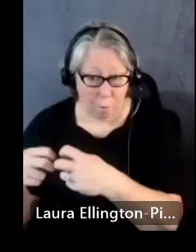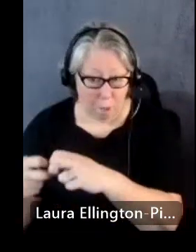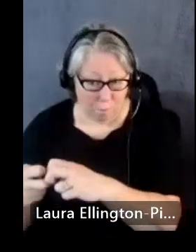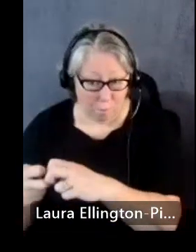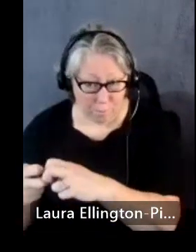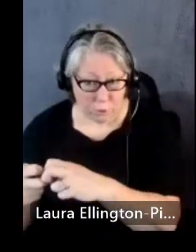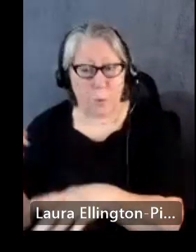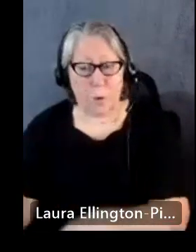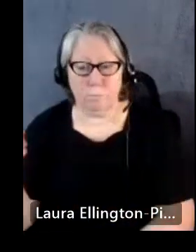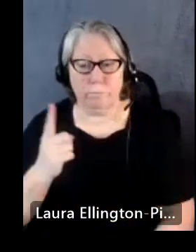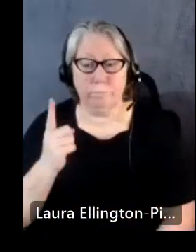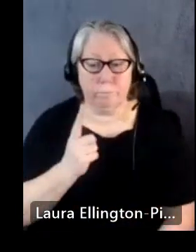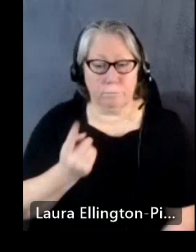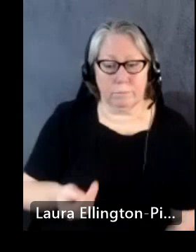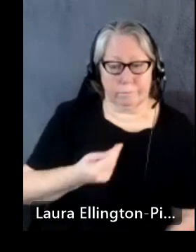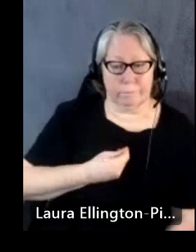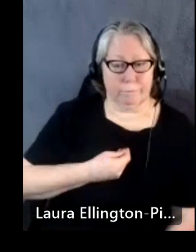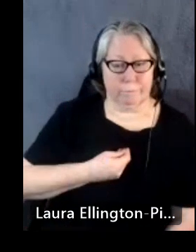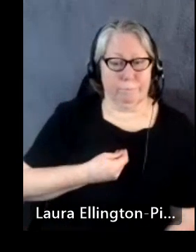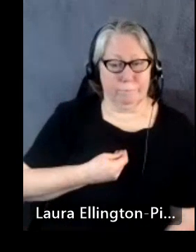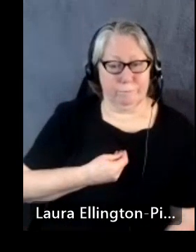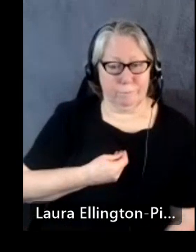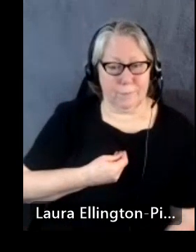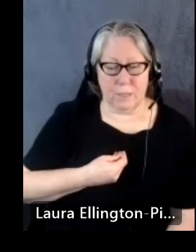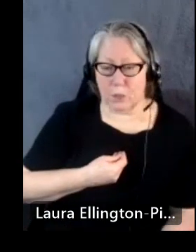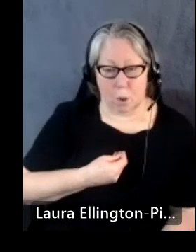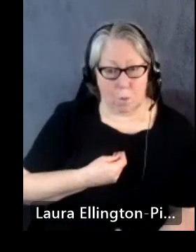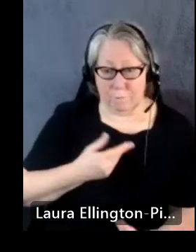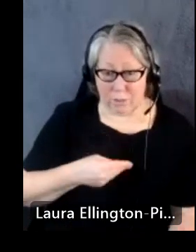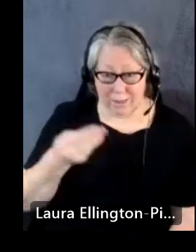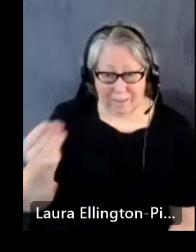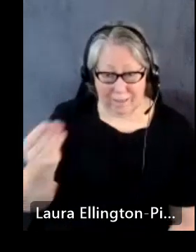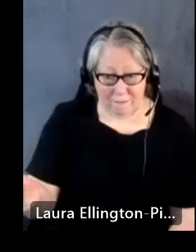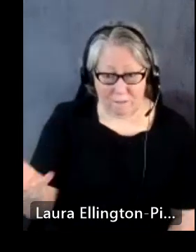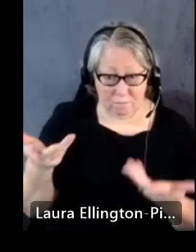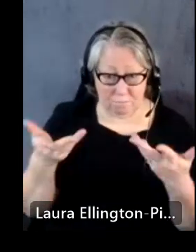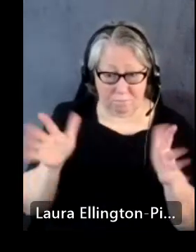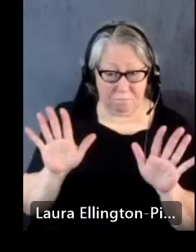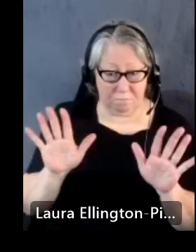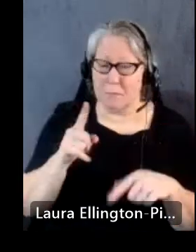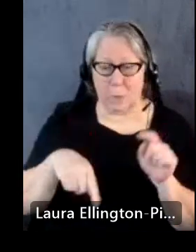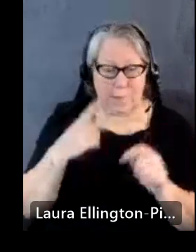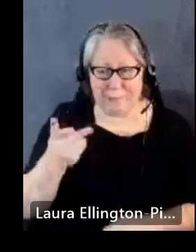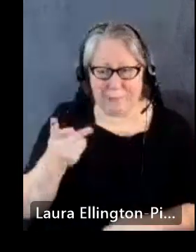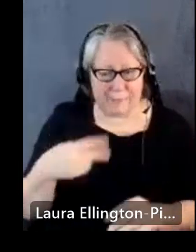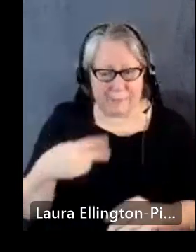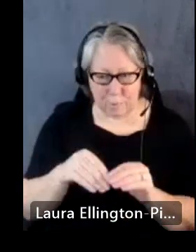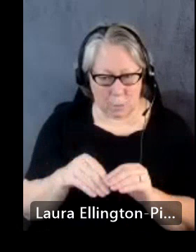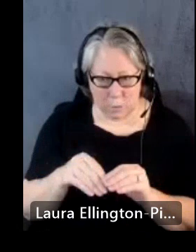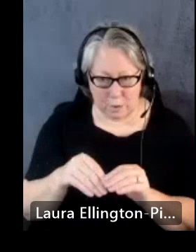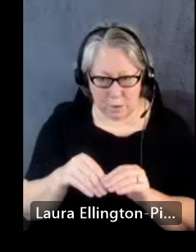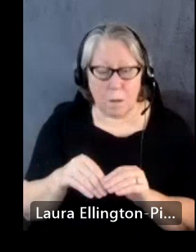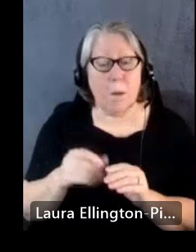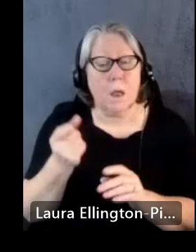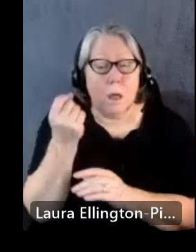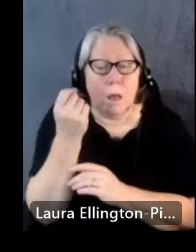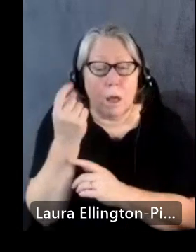bring it back to me. Okay. So you can't see the forms anymore, but you can always still see